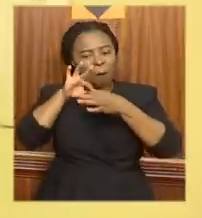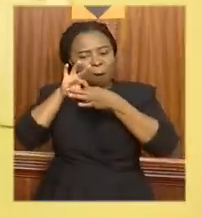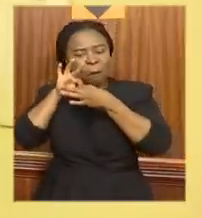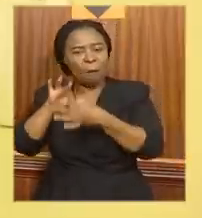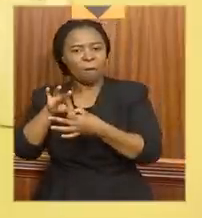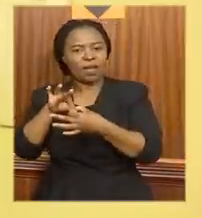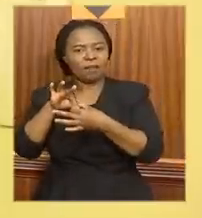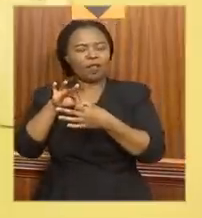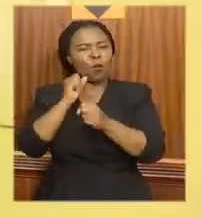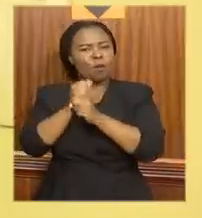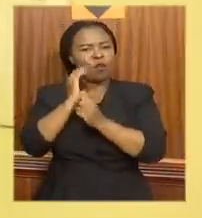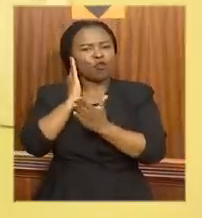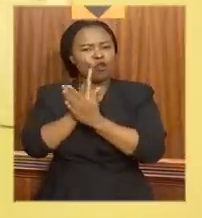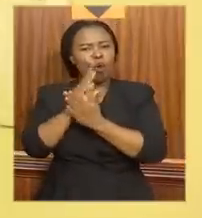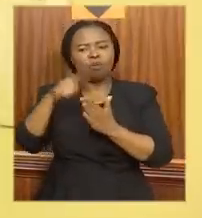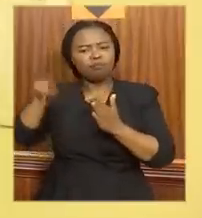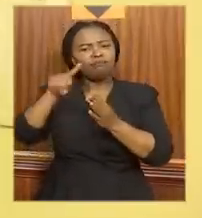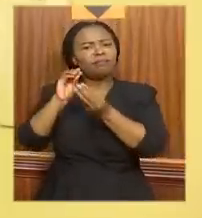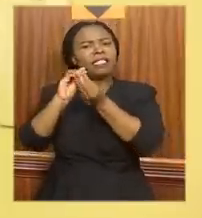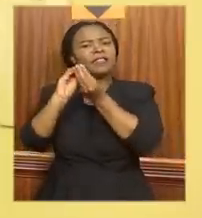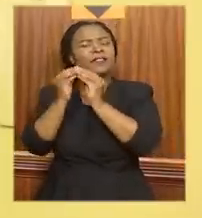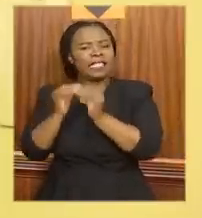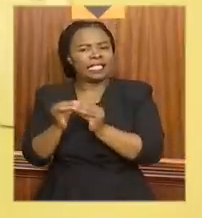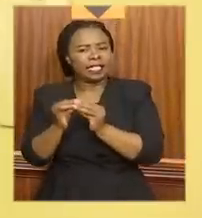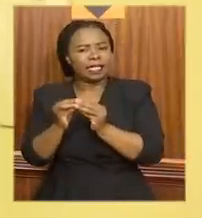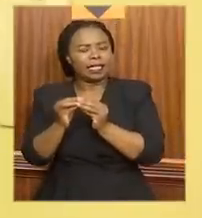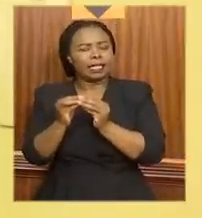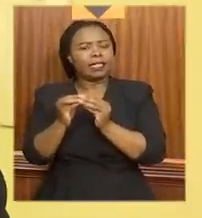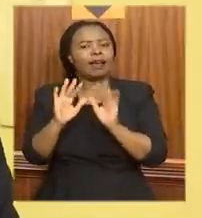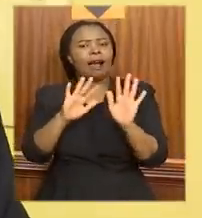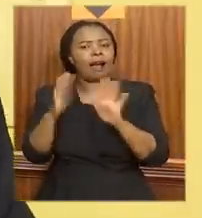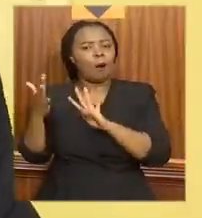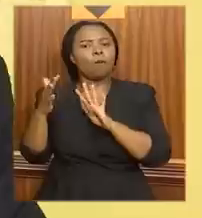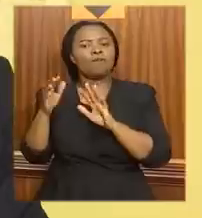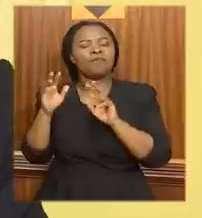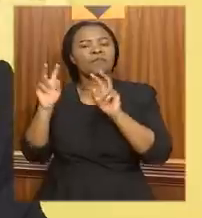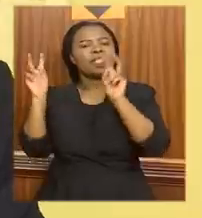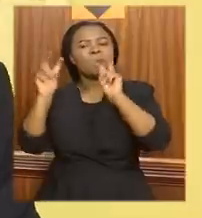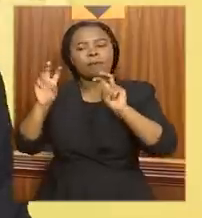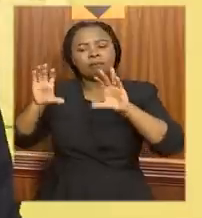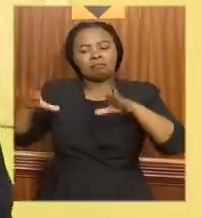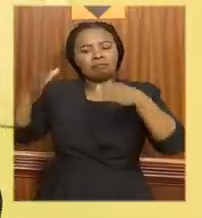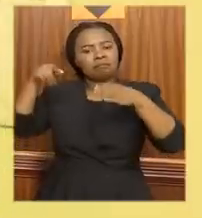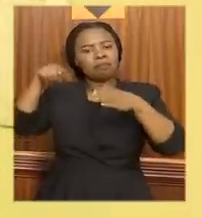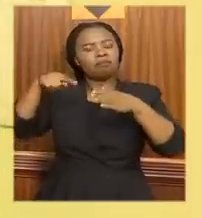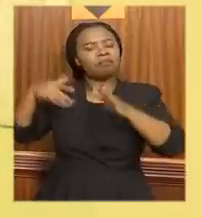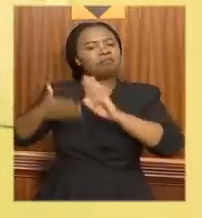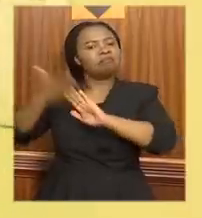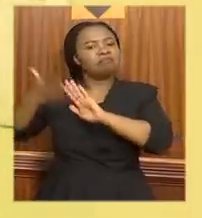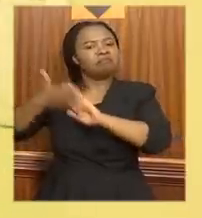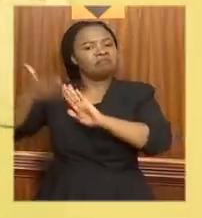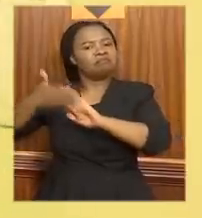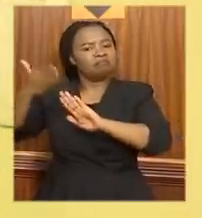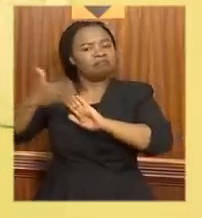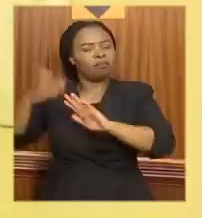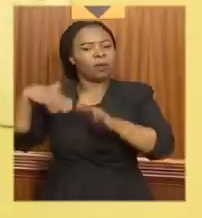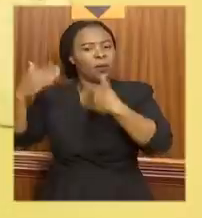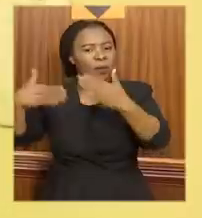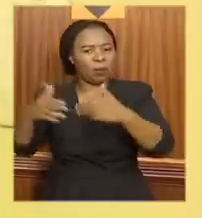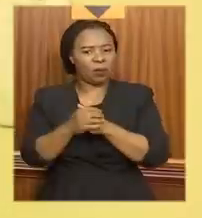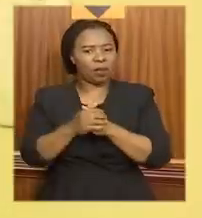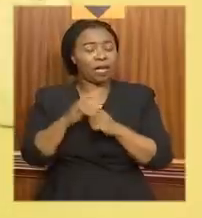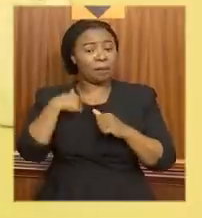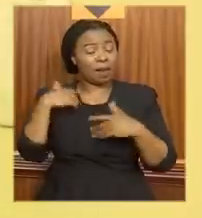it right in terms of running the power stations, but I was also impressed with the skills that they